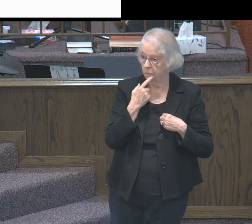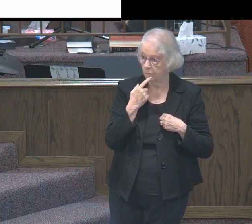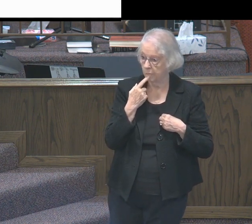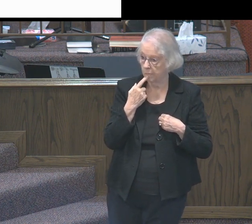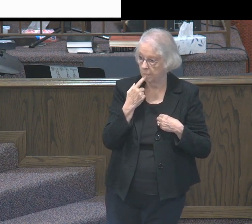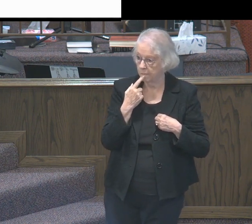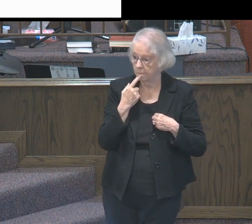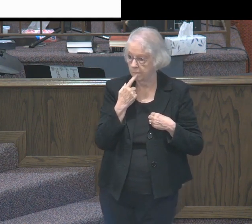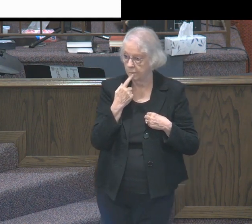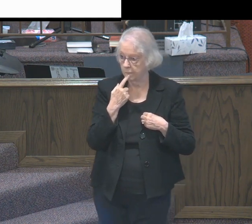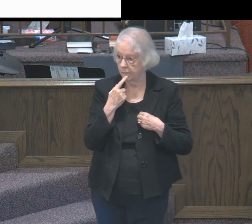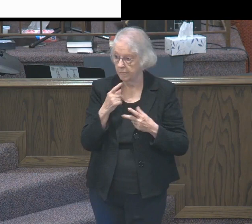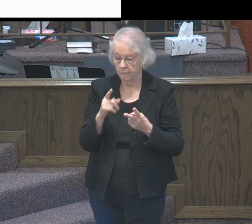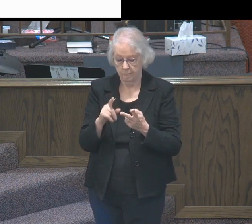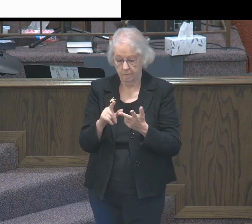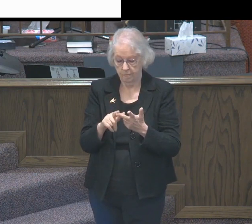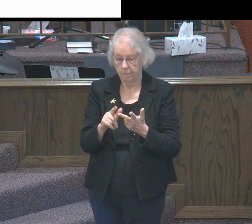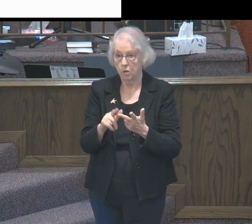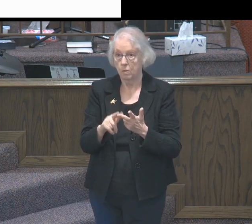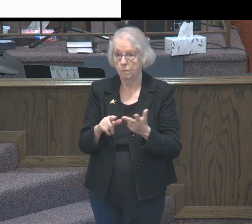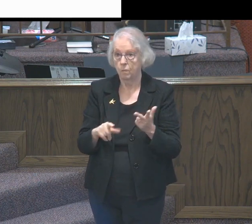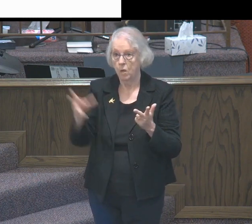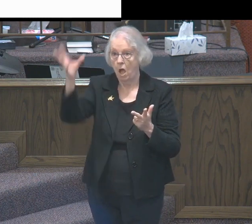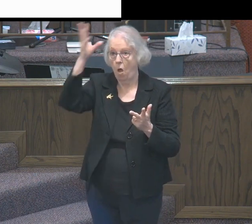Third, we obey God's law.